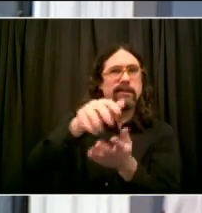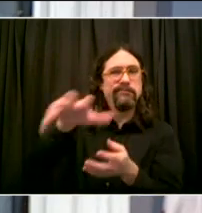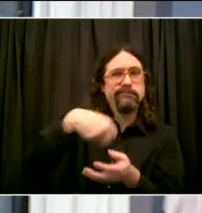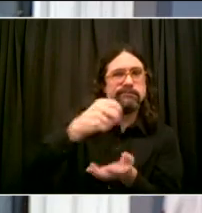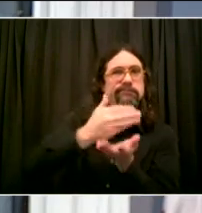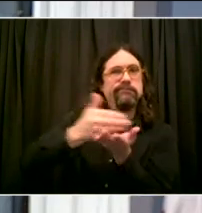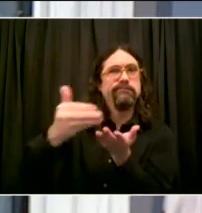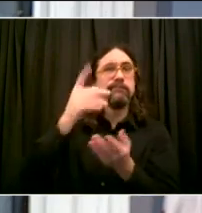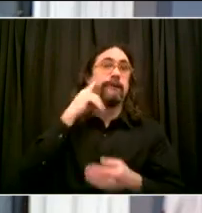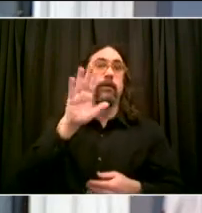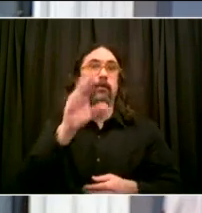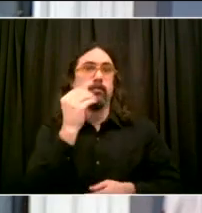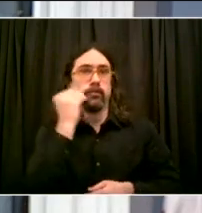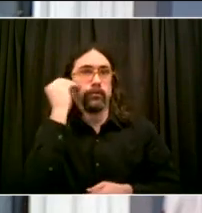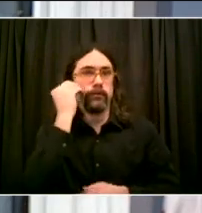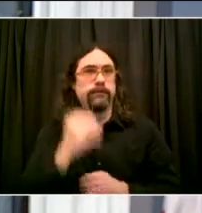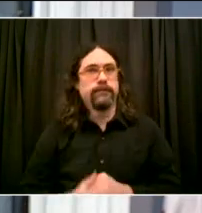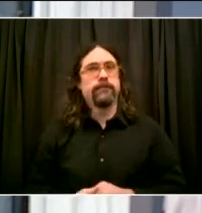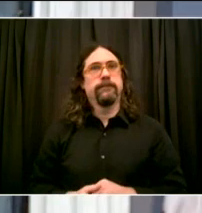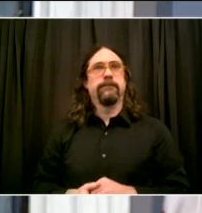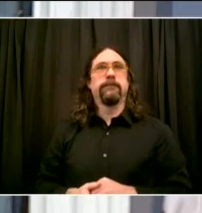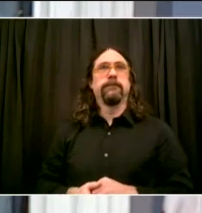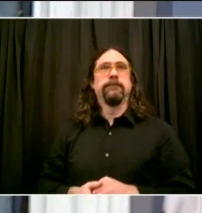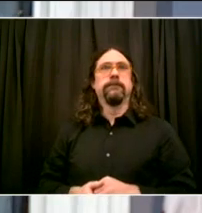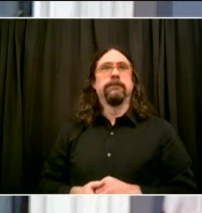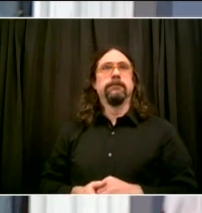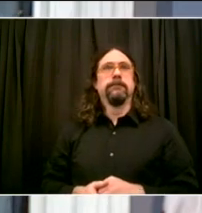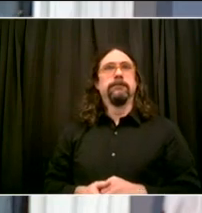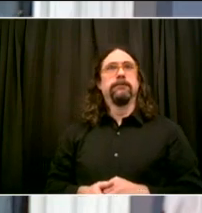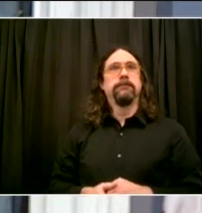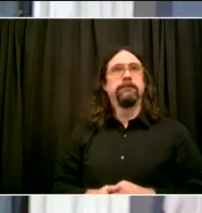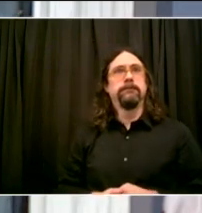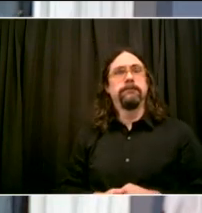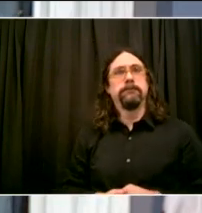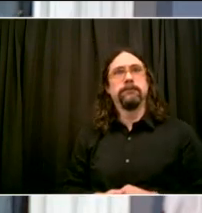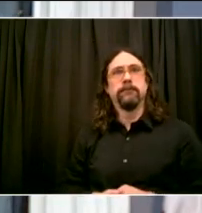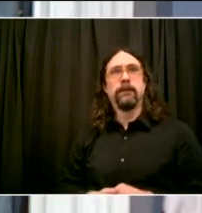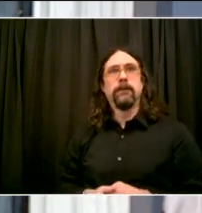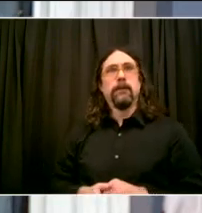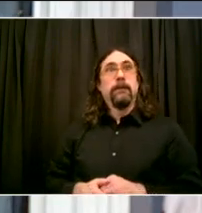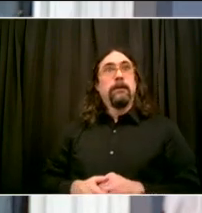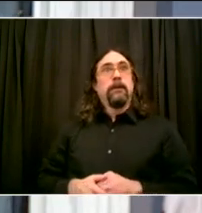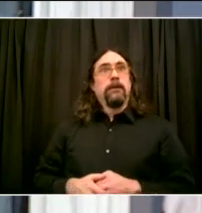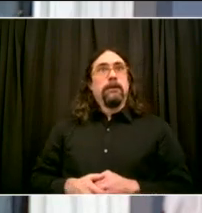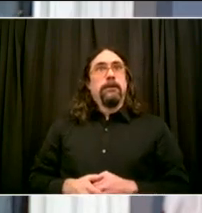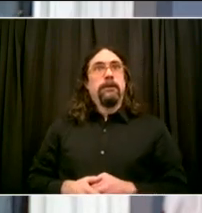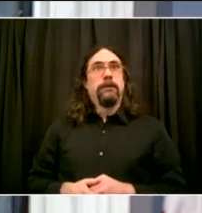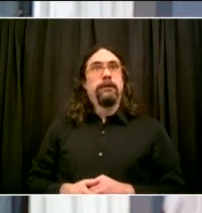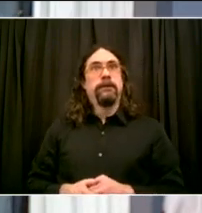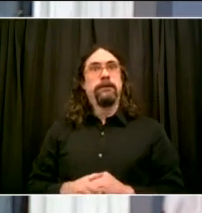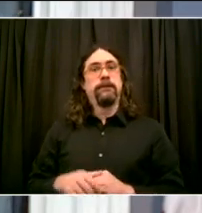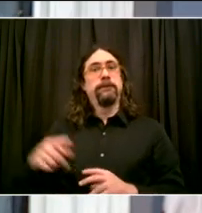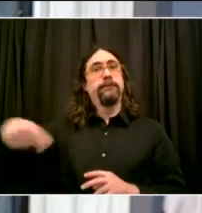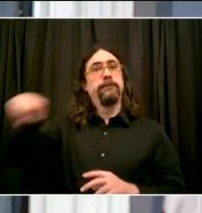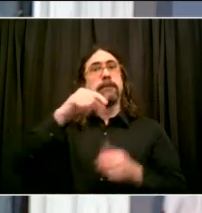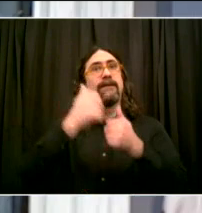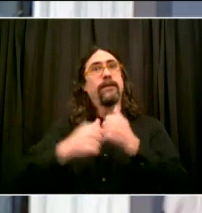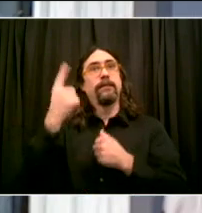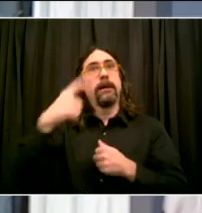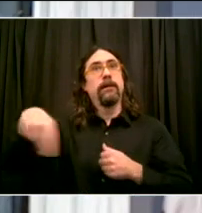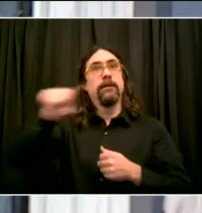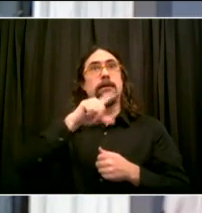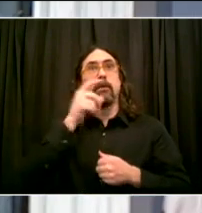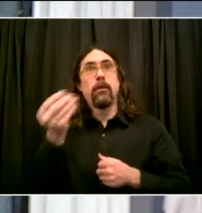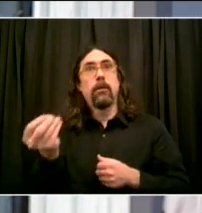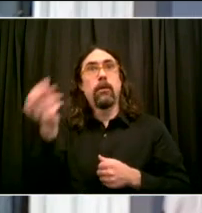But also be mindful, and we like to encourage to all property owners and people managing properties, remember the people who have mobility concerns. Let's make a nice